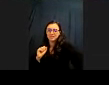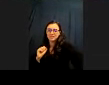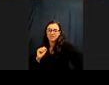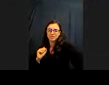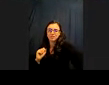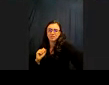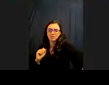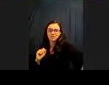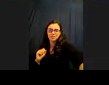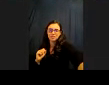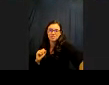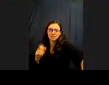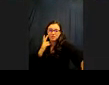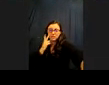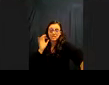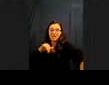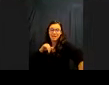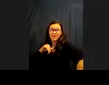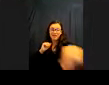Can you see that?